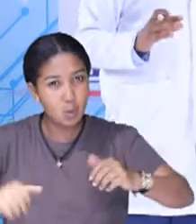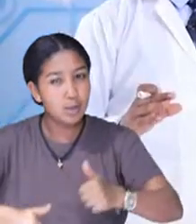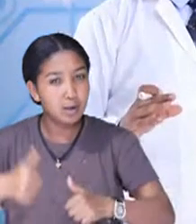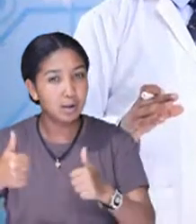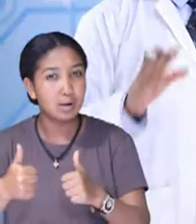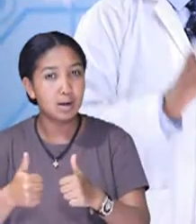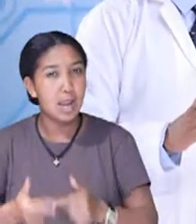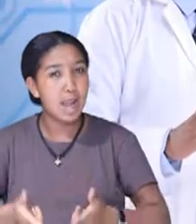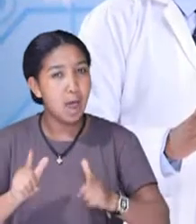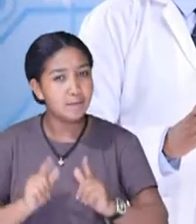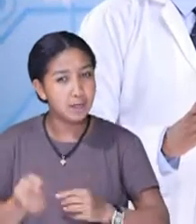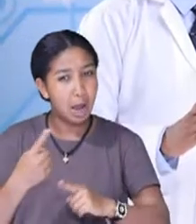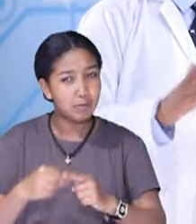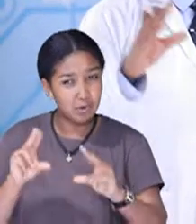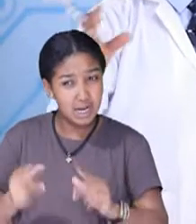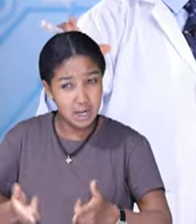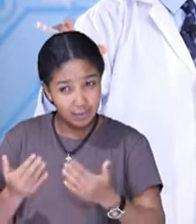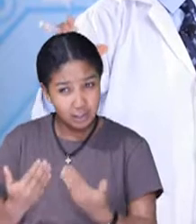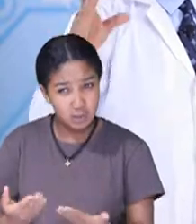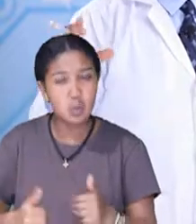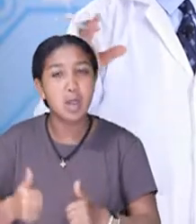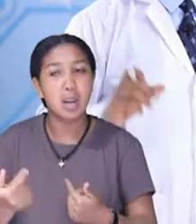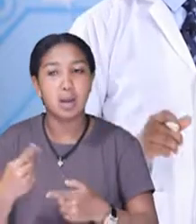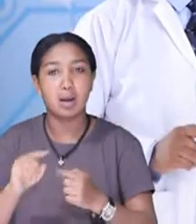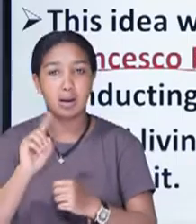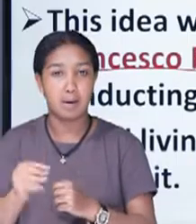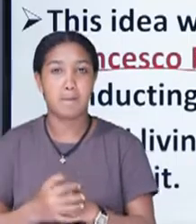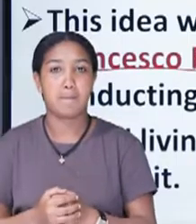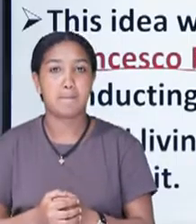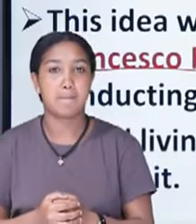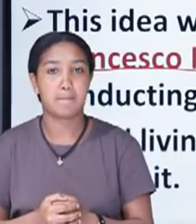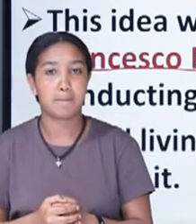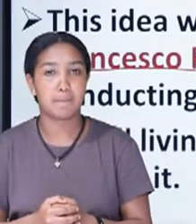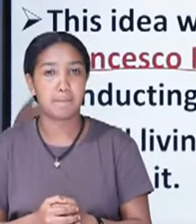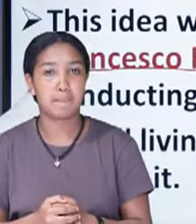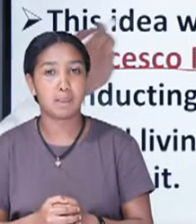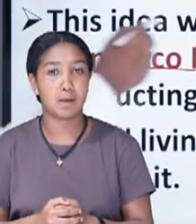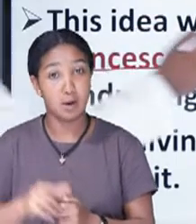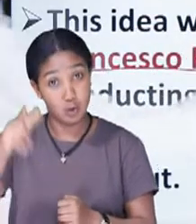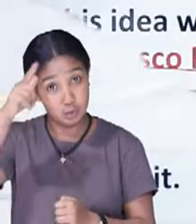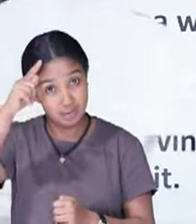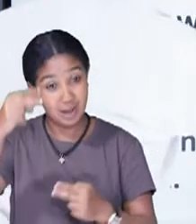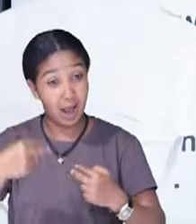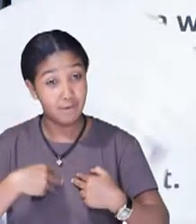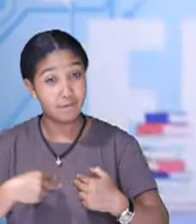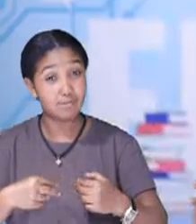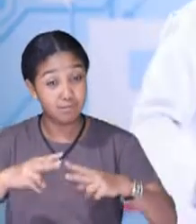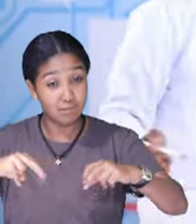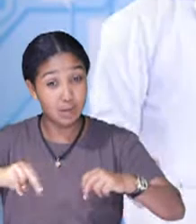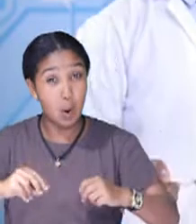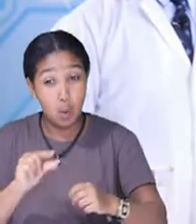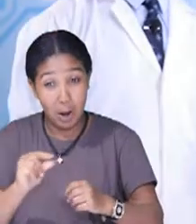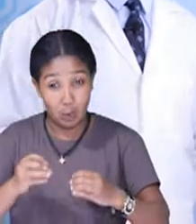whether lives came from living things or non-living things. Louis Pasteur have conducted a research